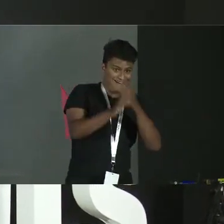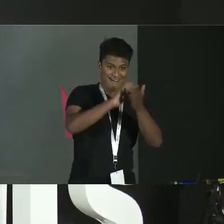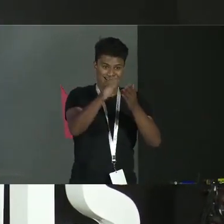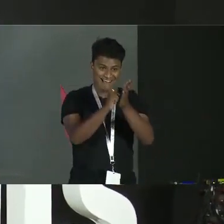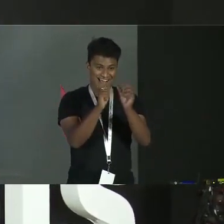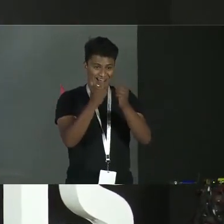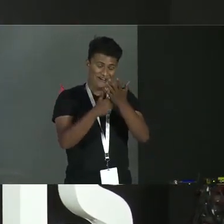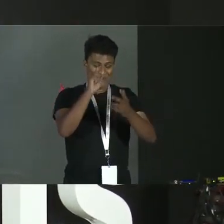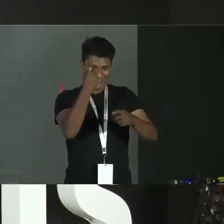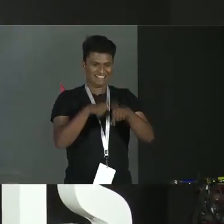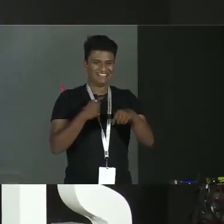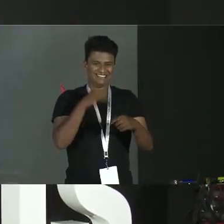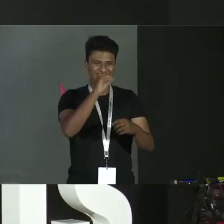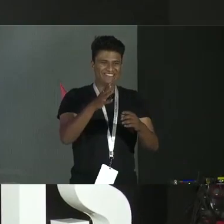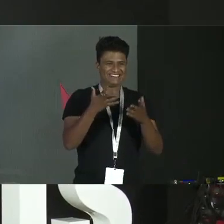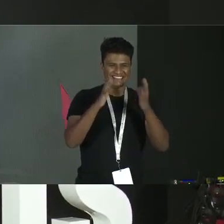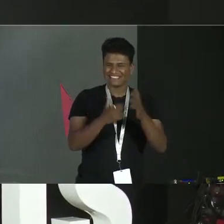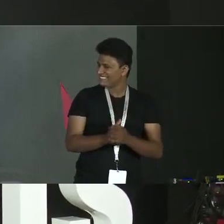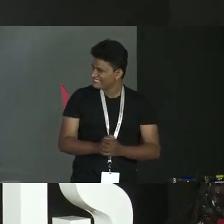Law School before.